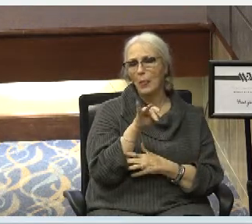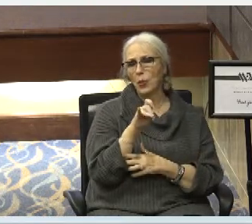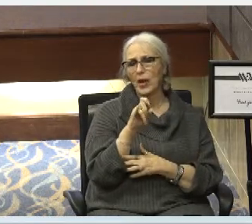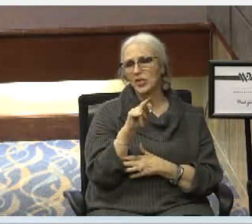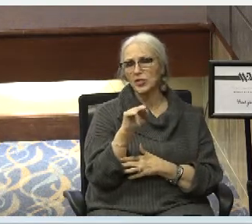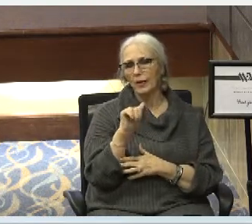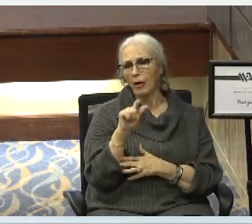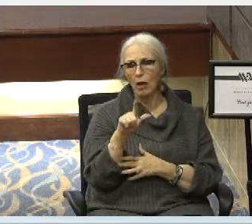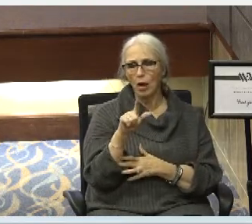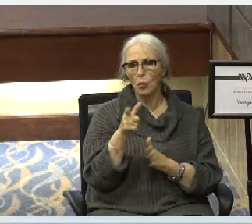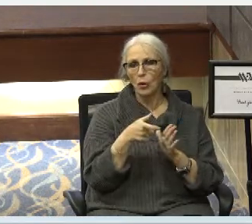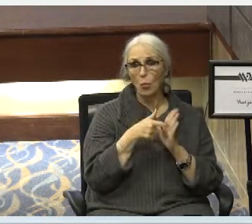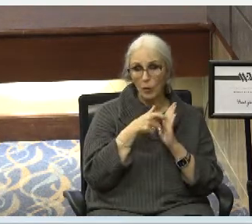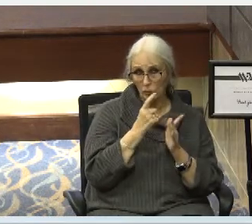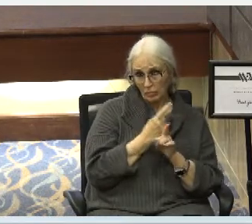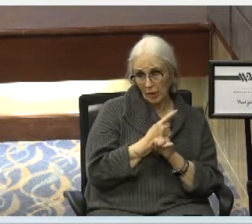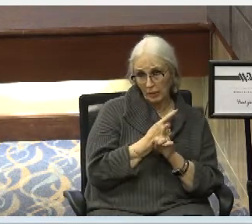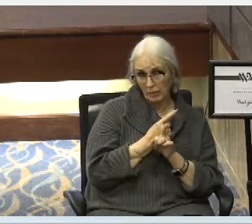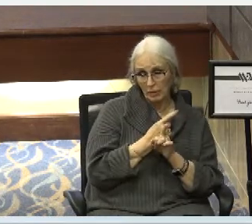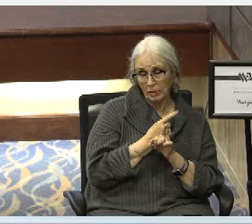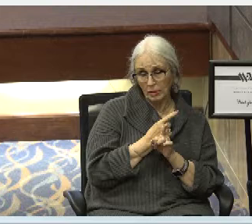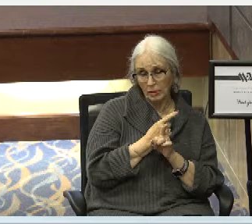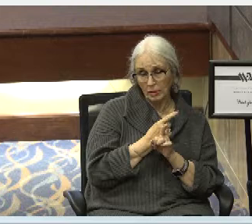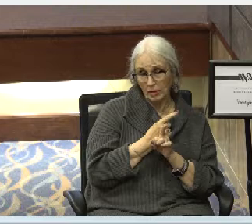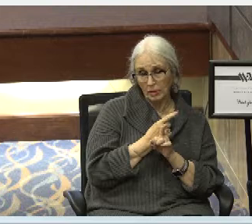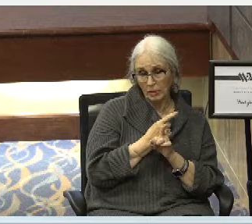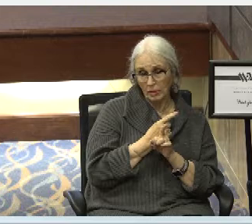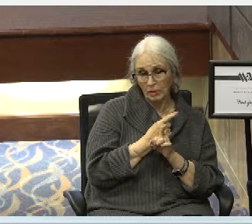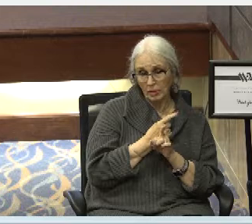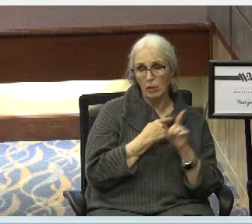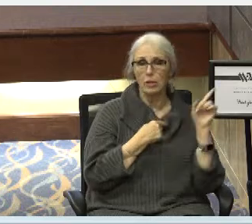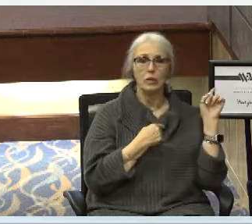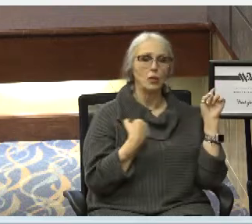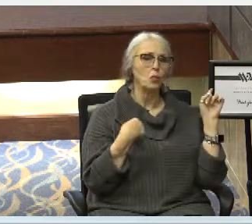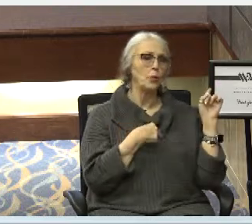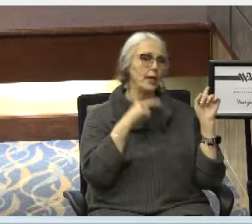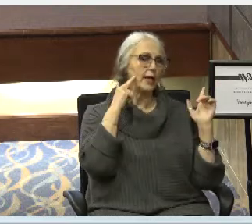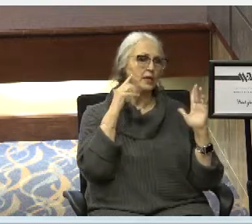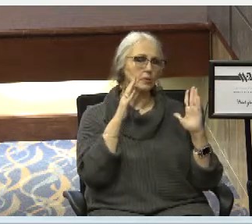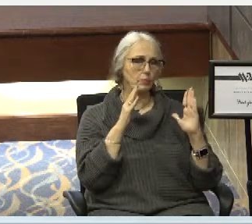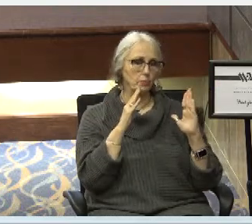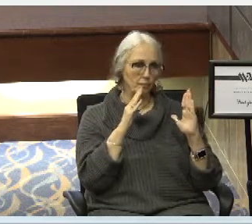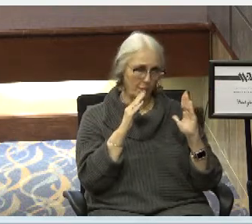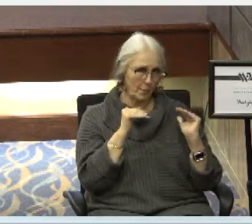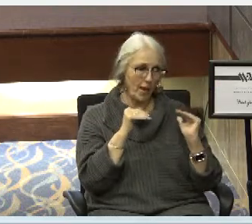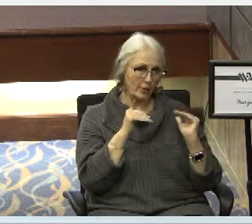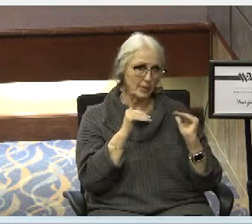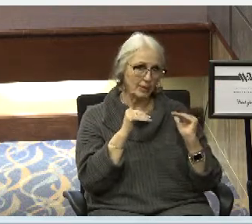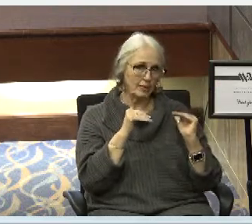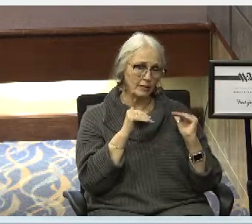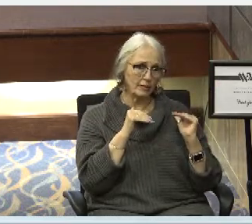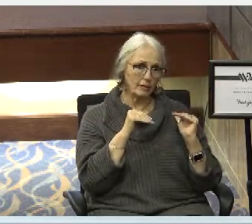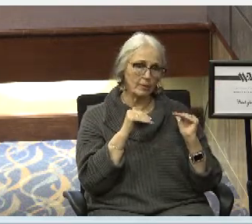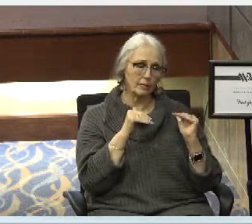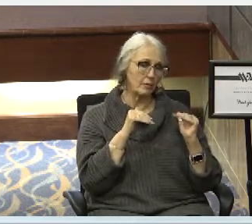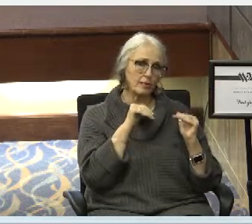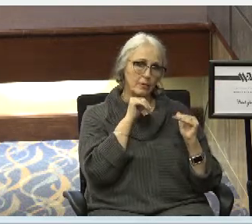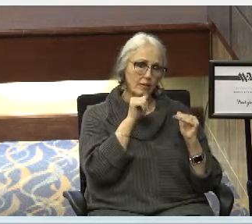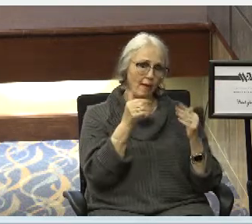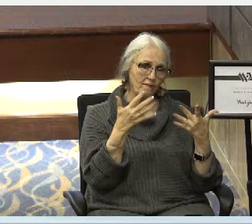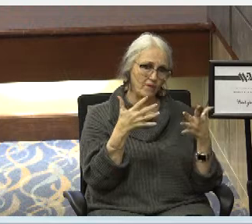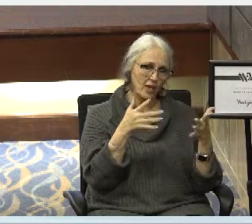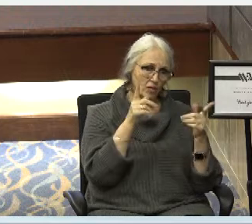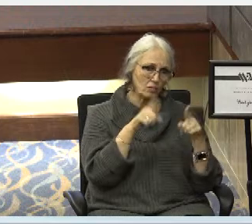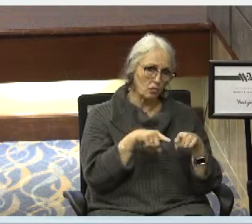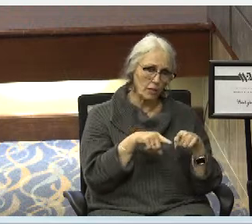correct? That is the anticipation. We don't have that in front of you today because we wanted you